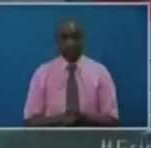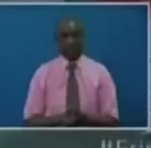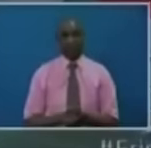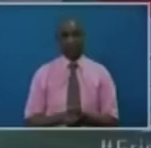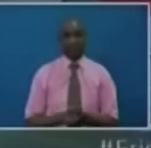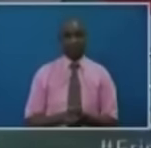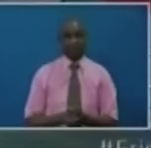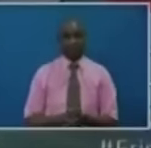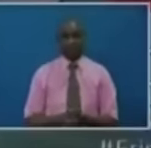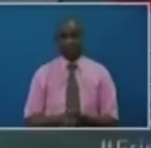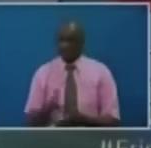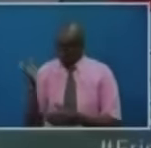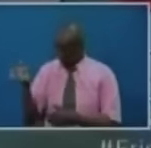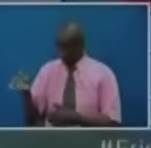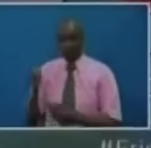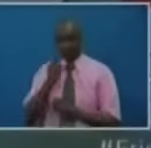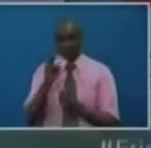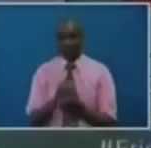to